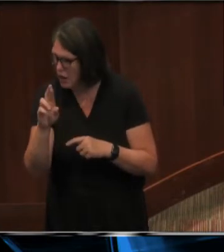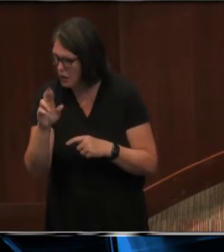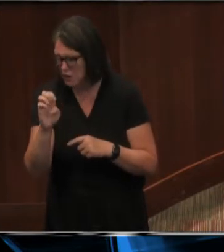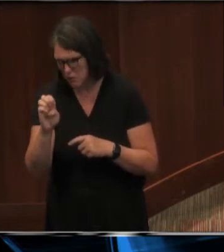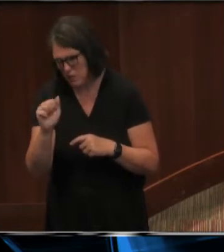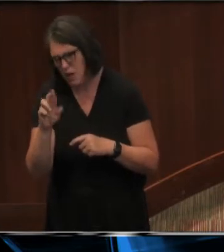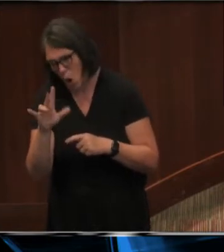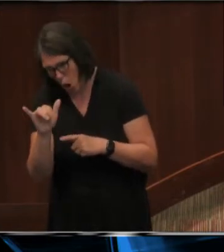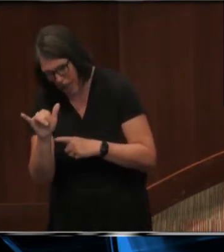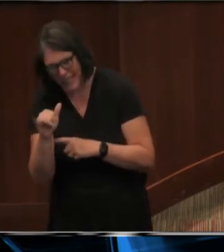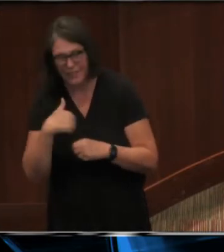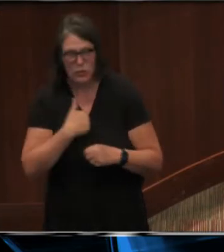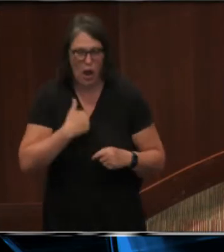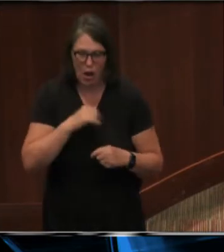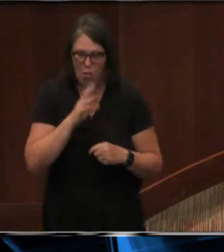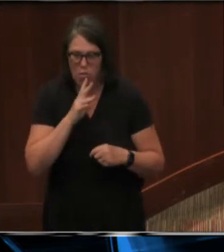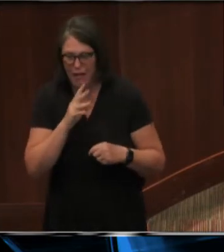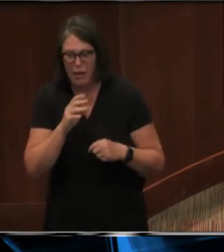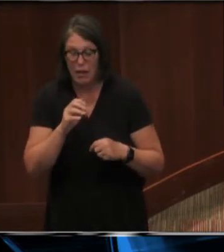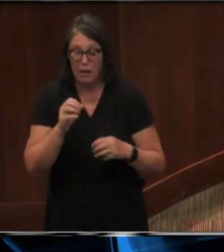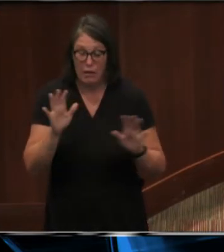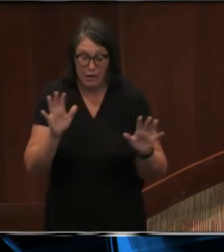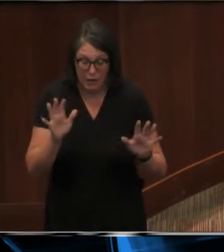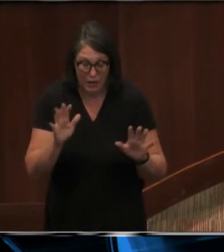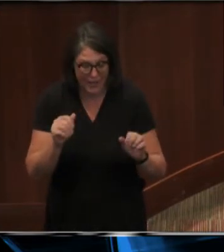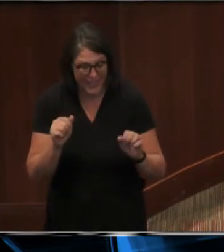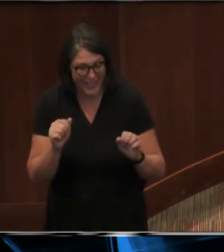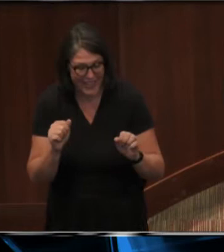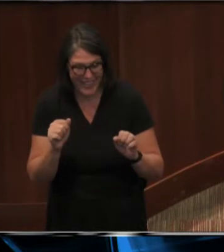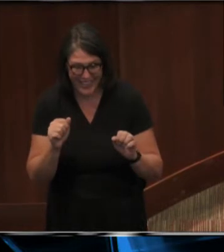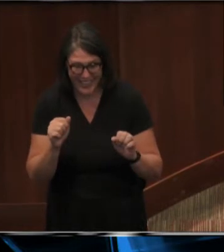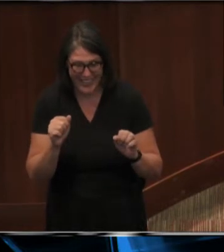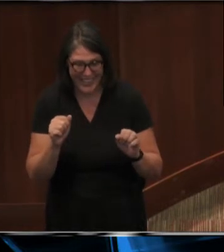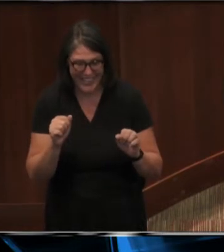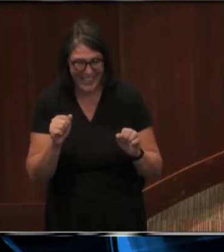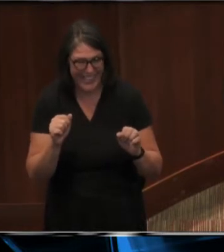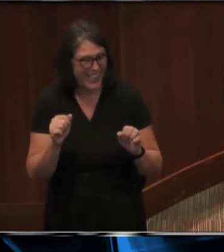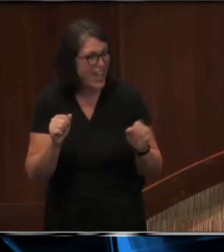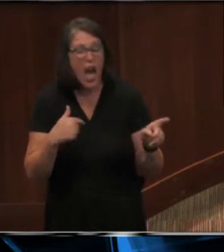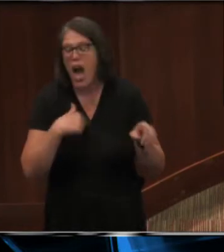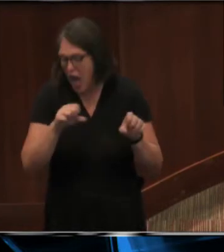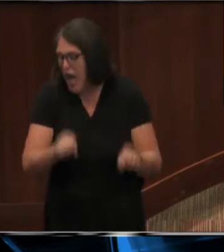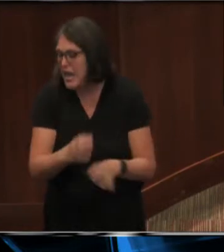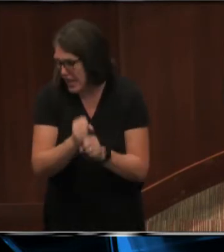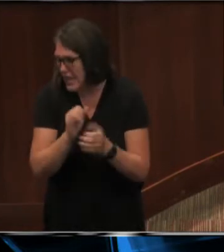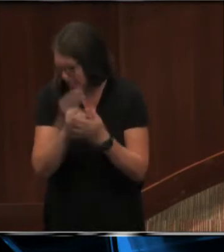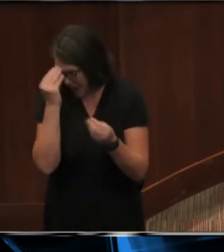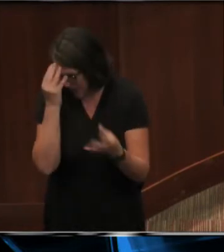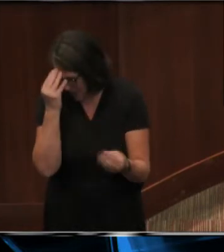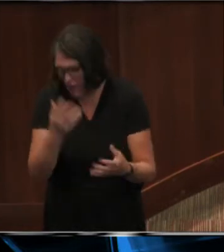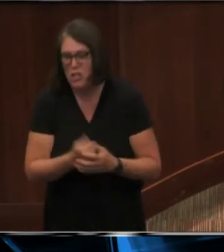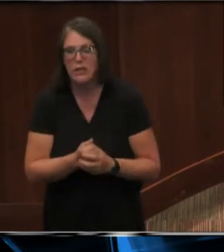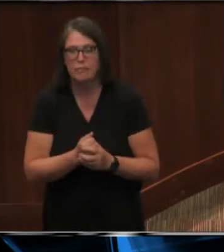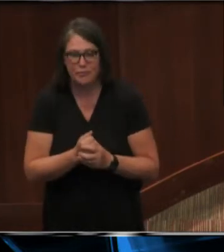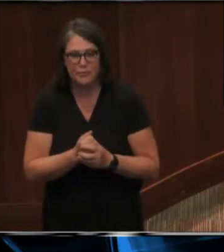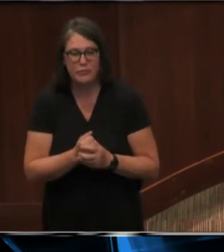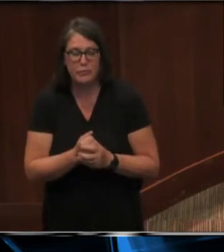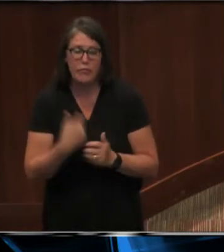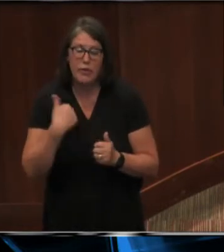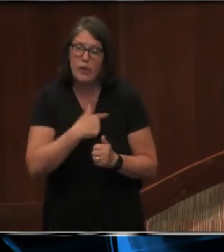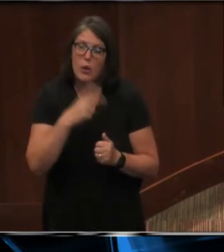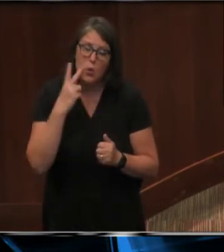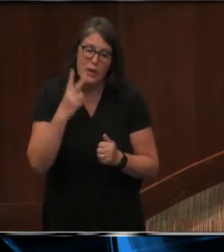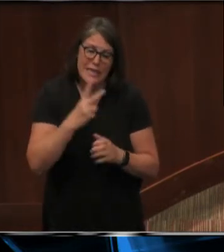and sorry, too many Erlings. So I can get that information out. We see that